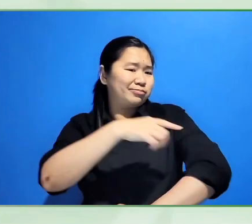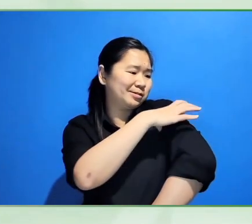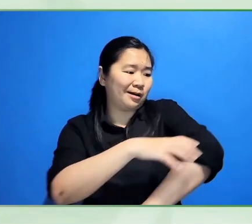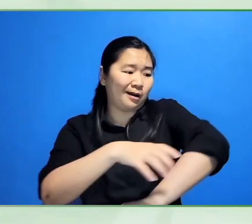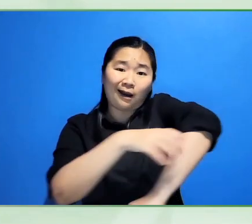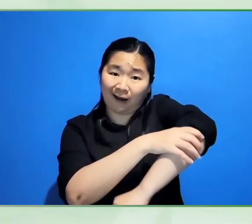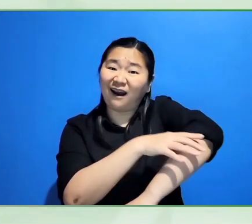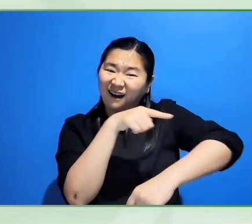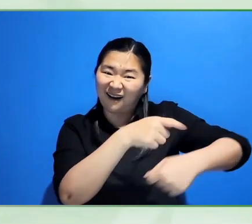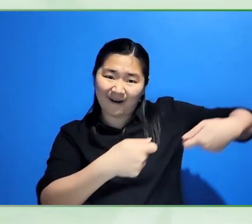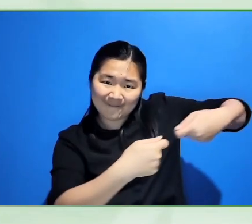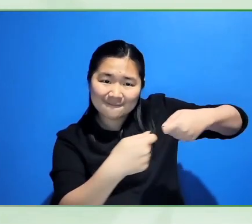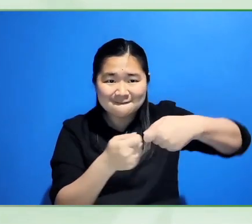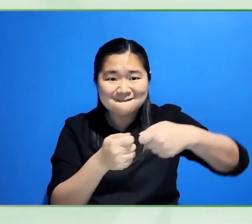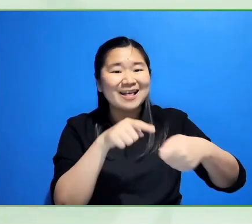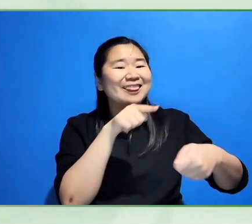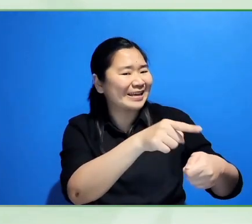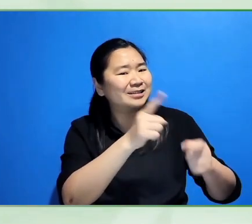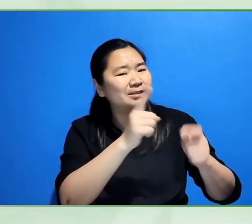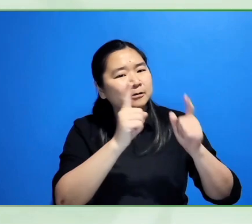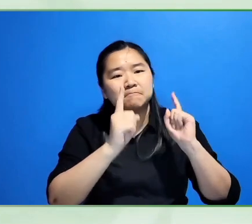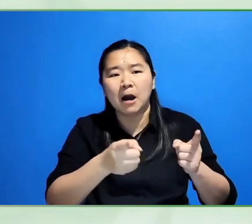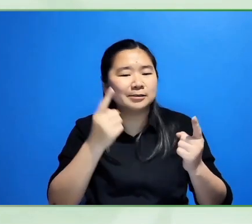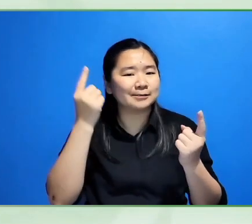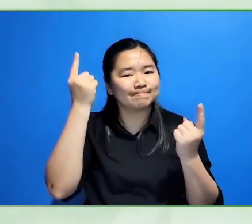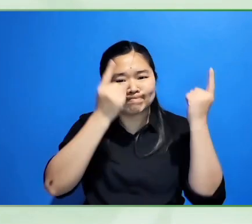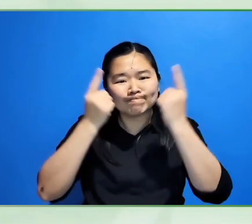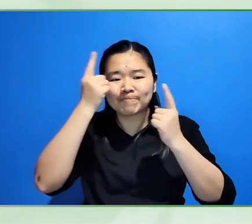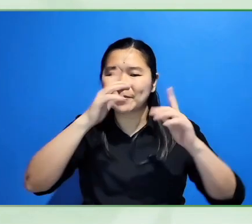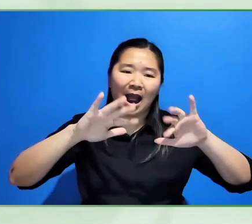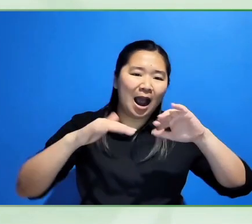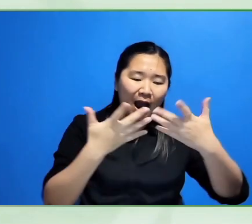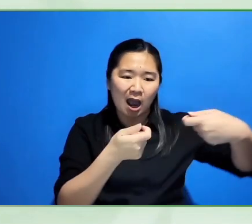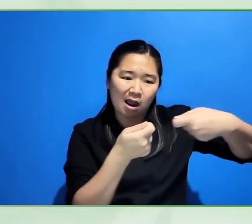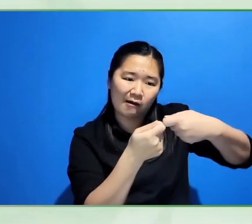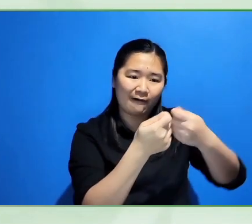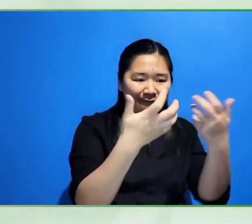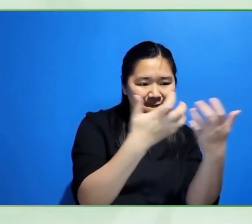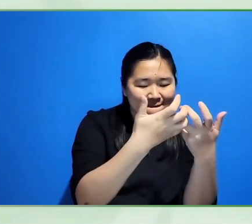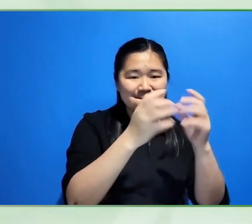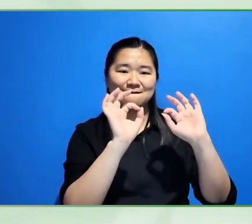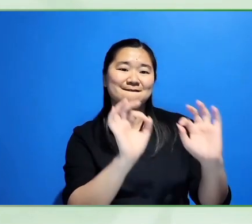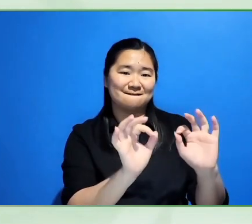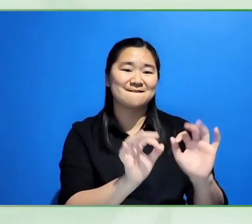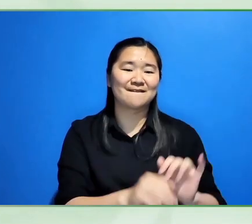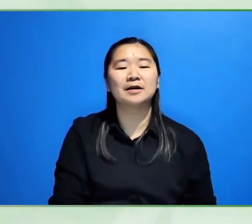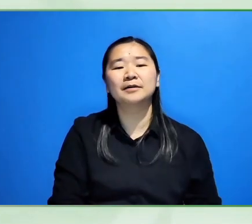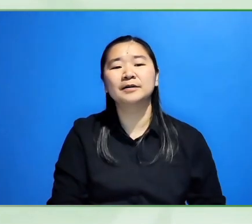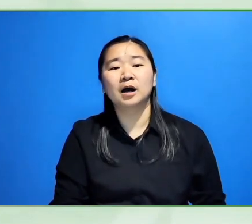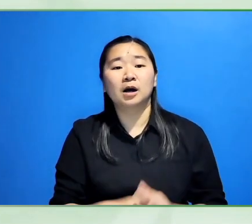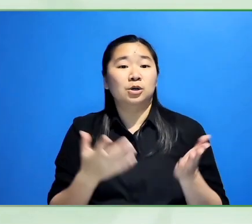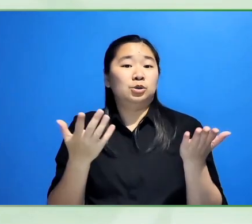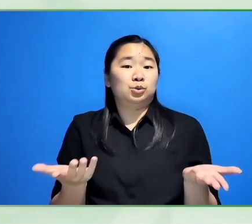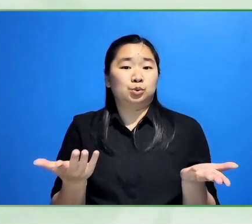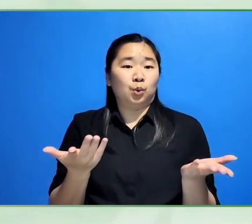to improve the shipping process. International shipping is a beast, and at our core, we